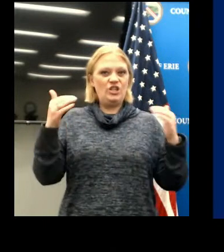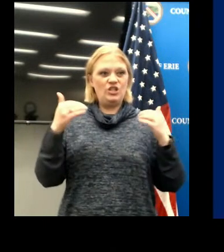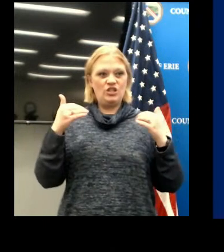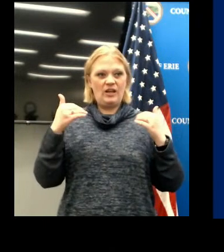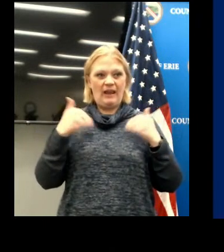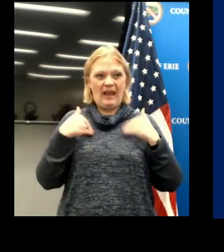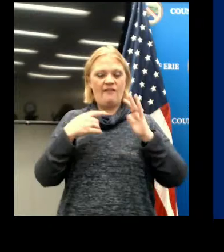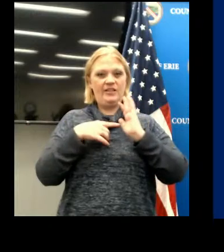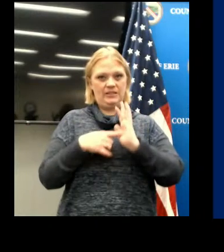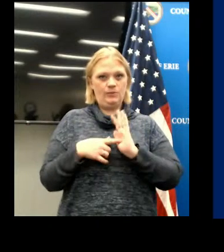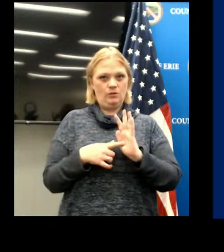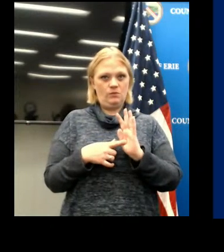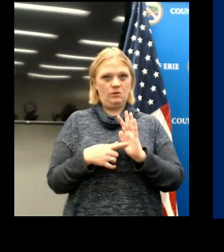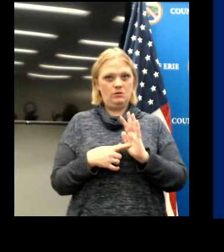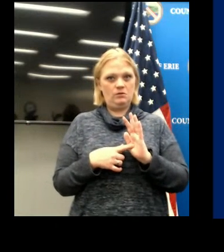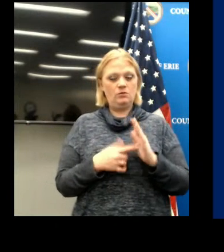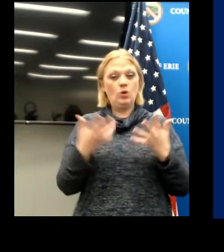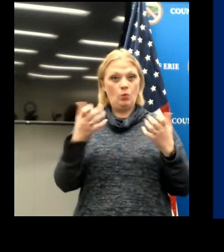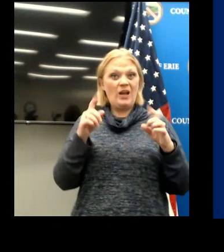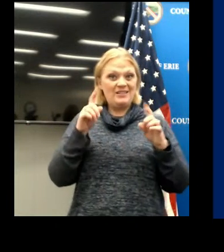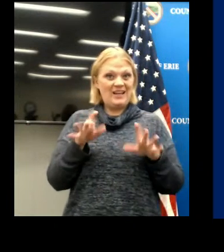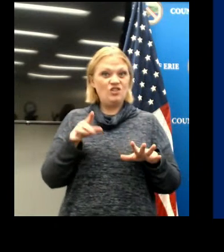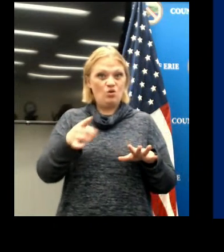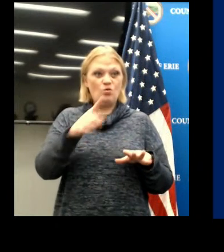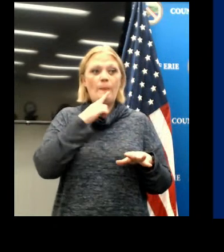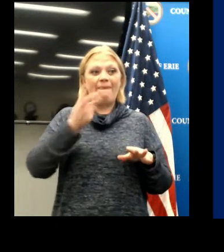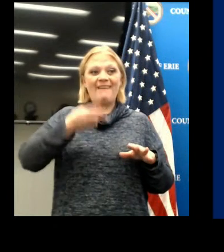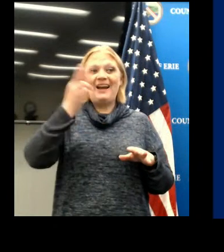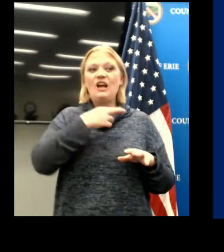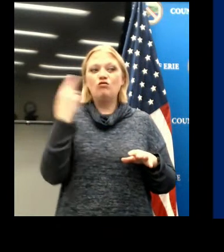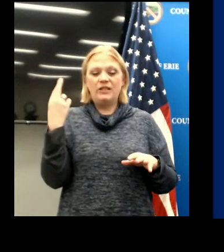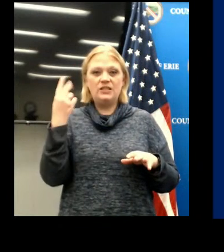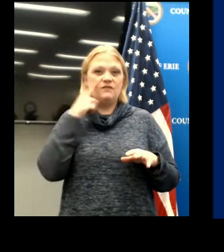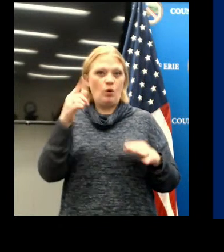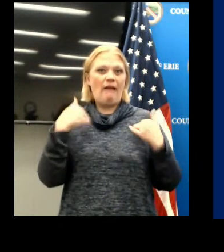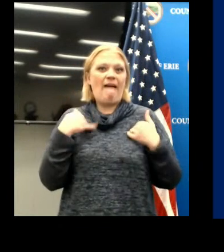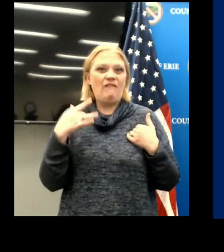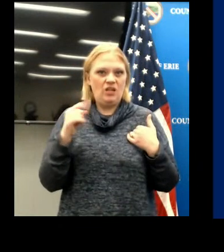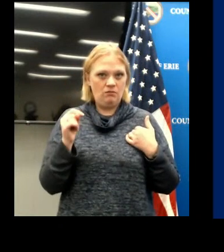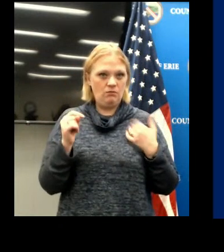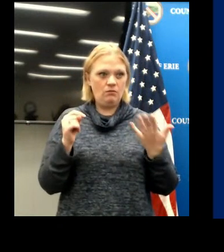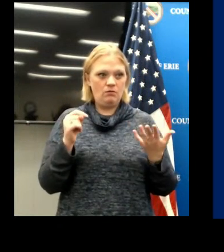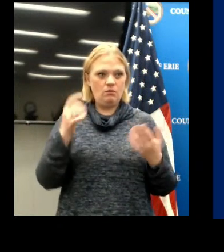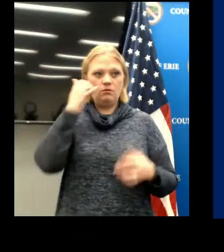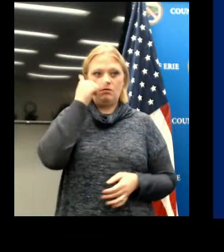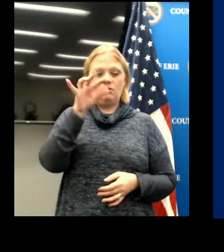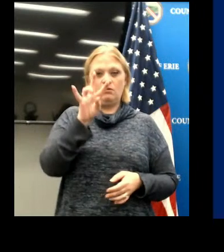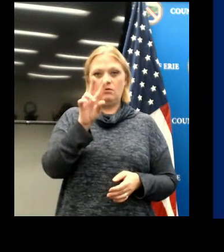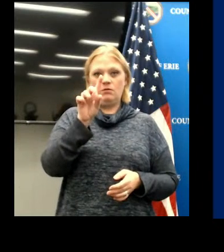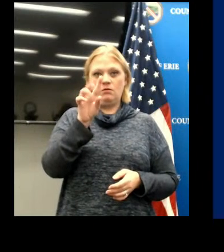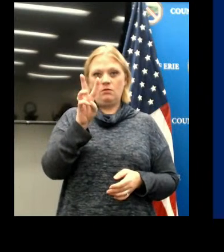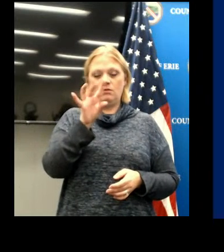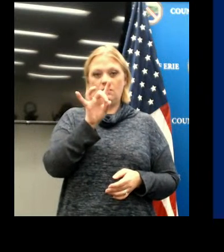COVID-19 symptoms. Again, we do want to test you. You are at high risk for having COVID-19. You call